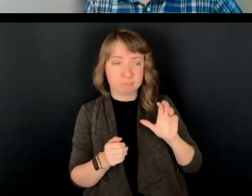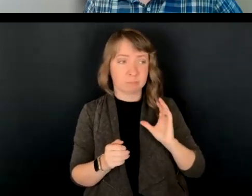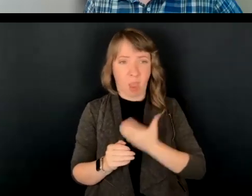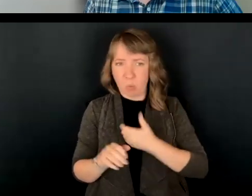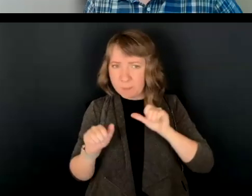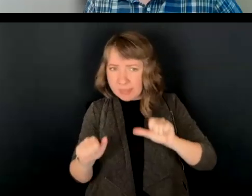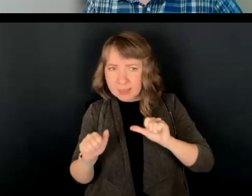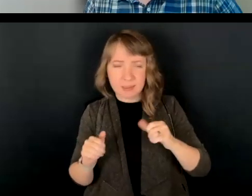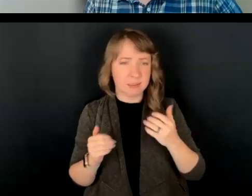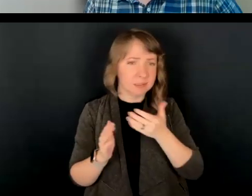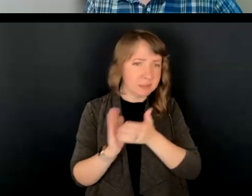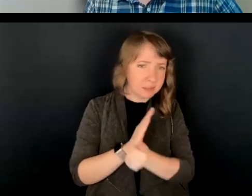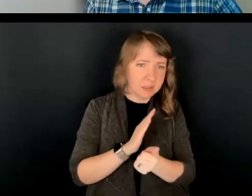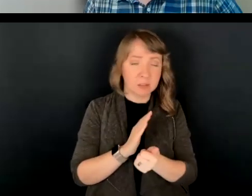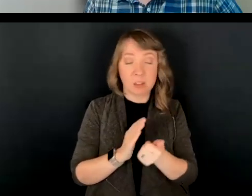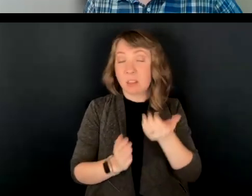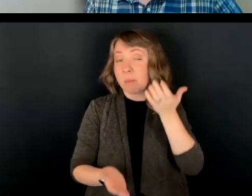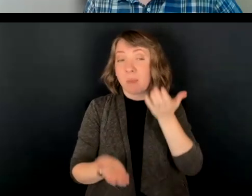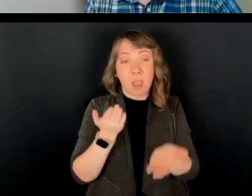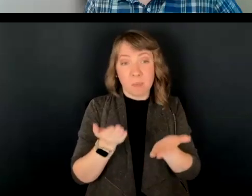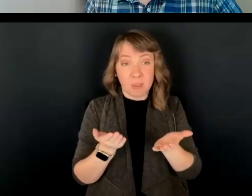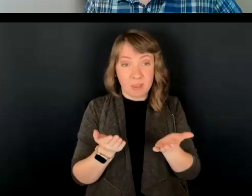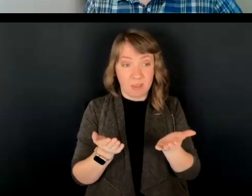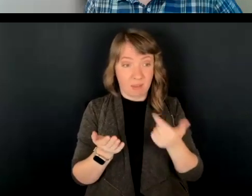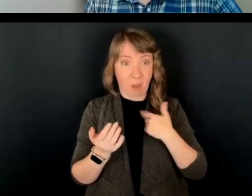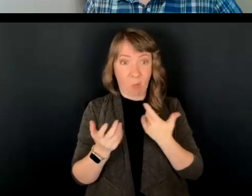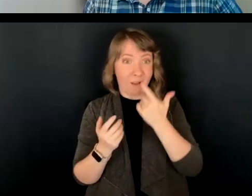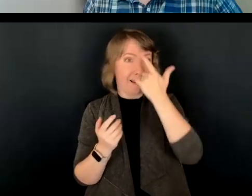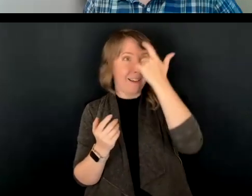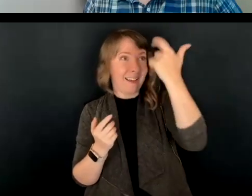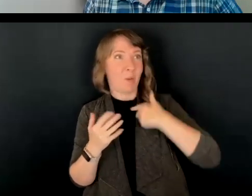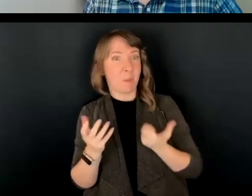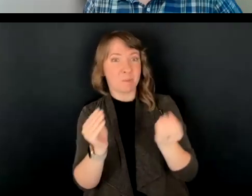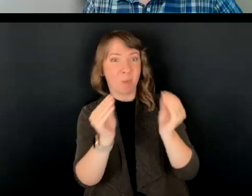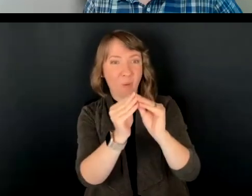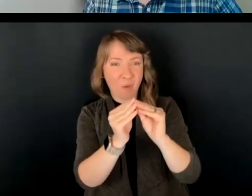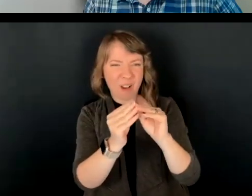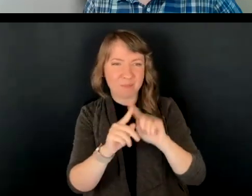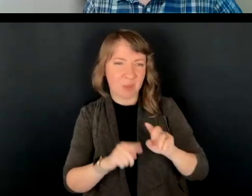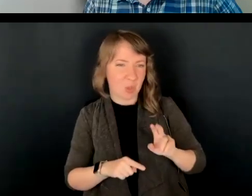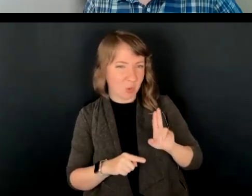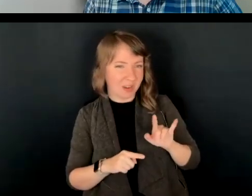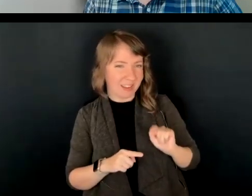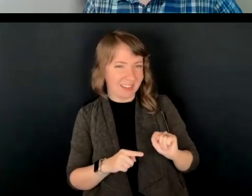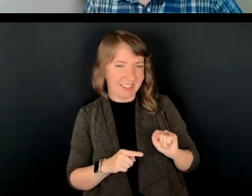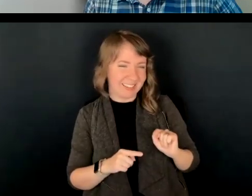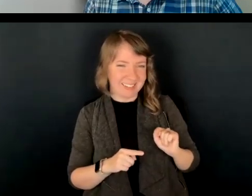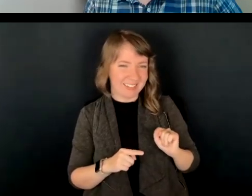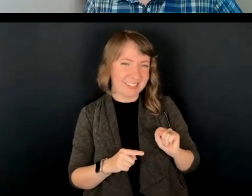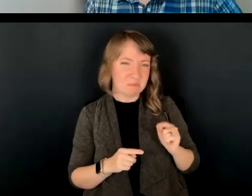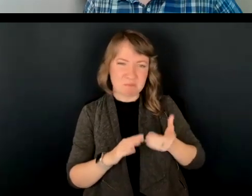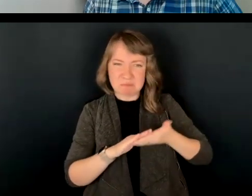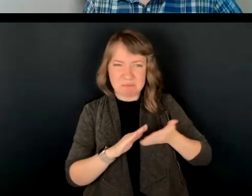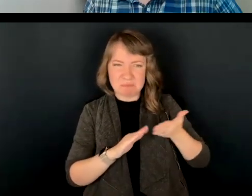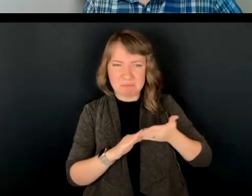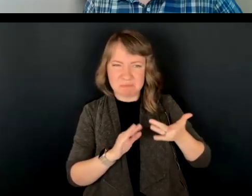in all likelihood, you might aspire to more than the unit wants to run through cooperative agreements. They're probably going to run the rest of that through some